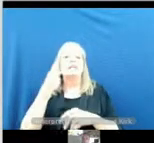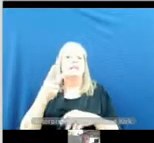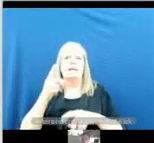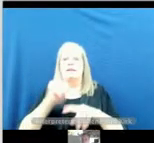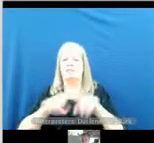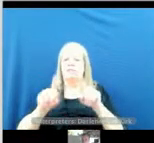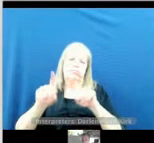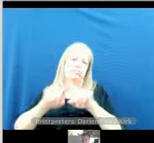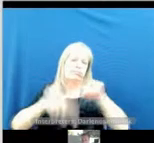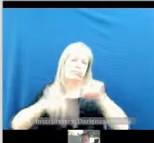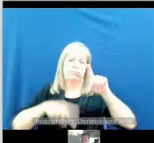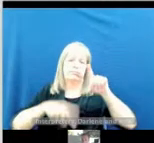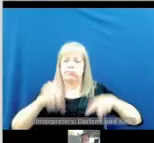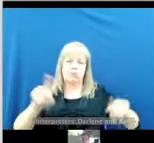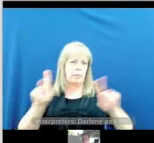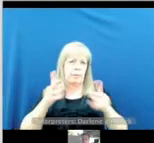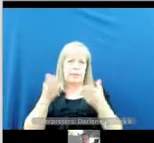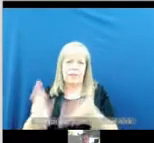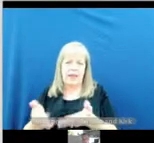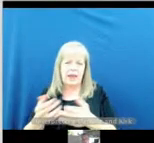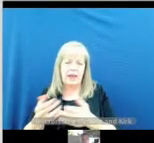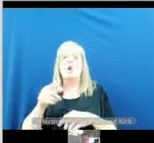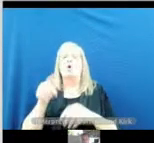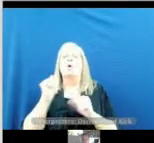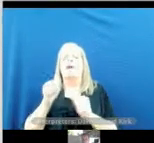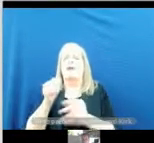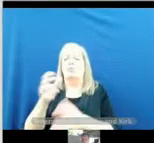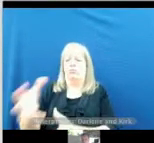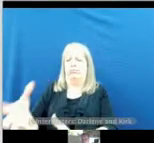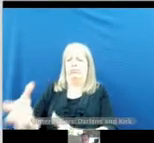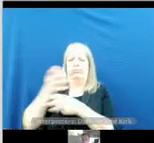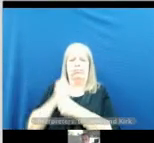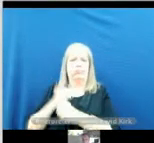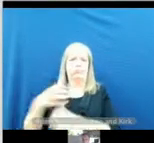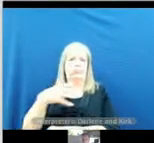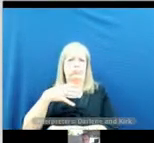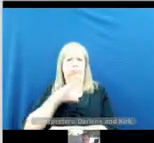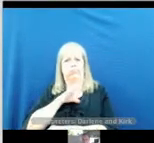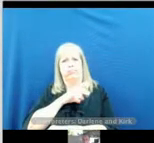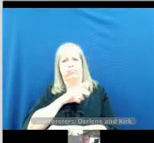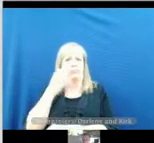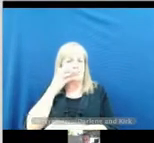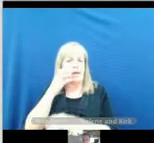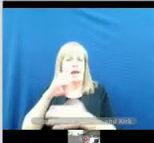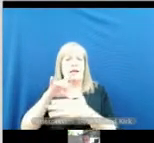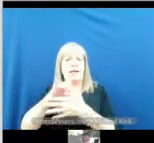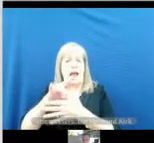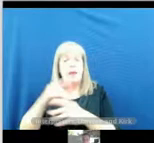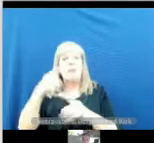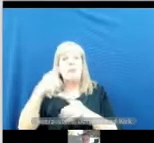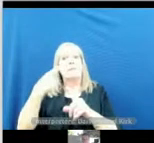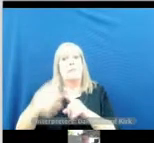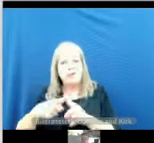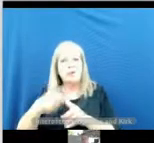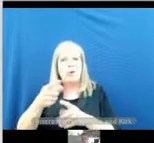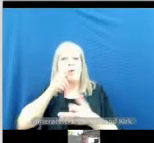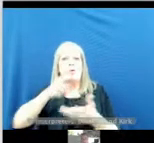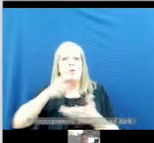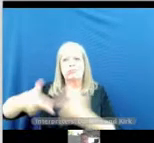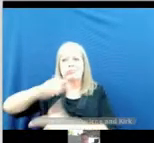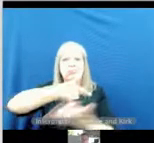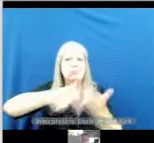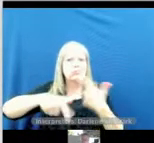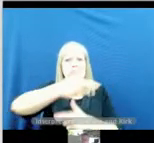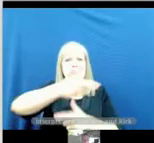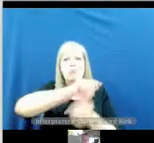you get a whole bunch of content, and then you get interaction with individuals, not only during the day, but also at night in the residence, because people stay on